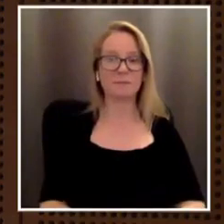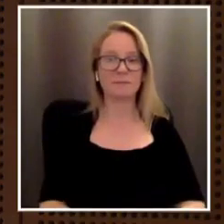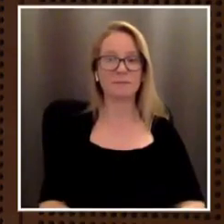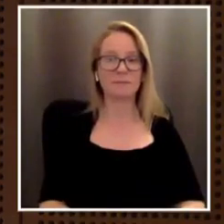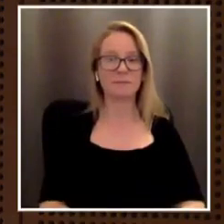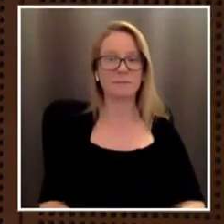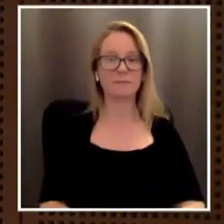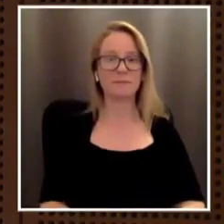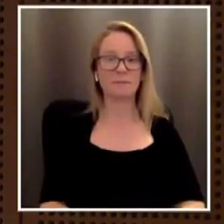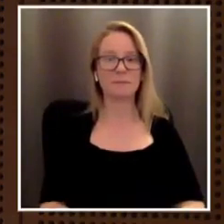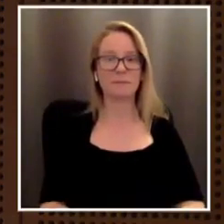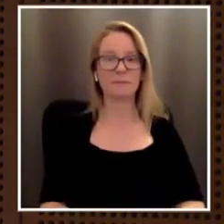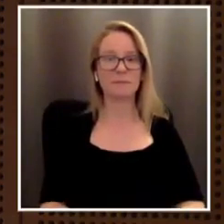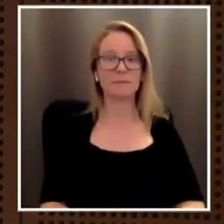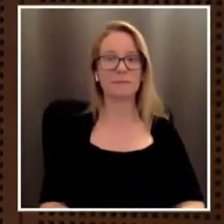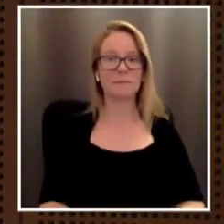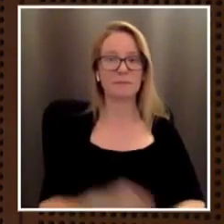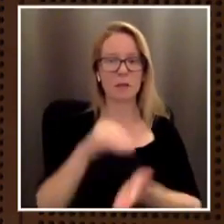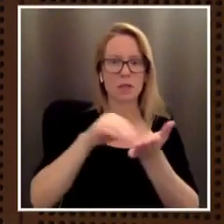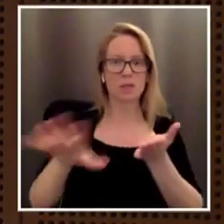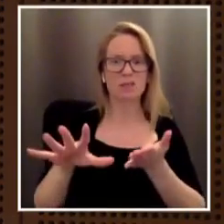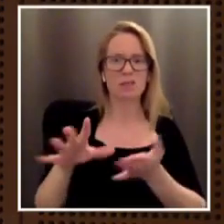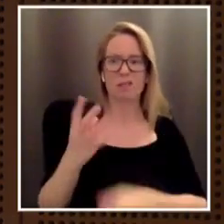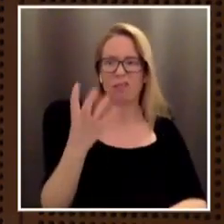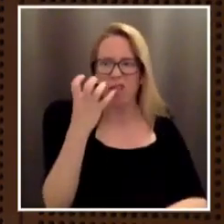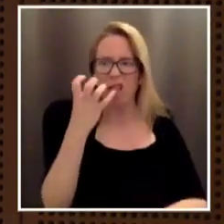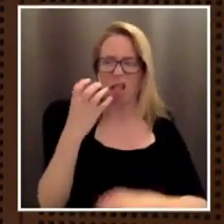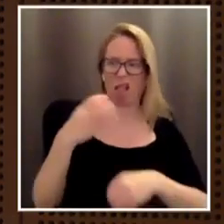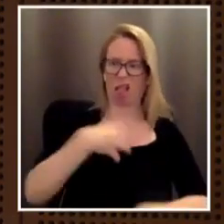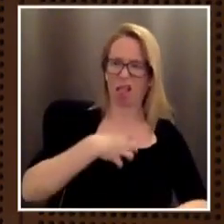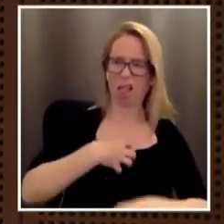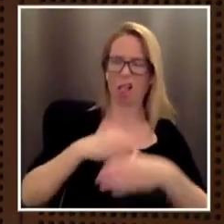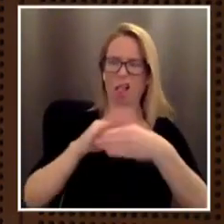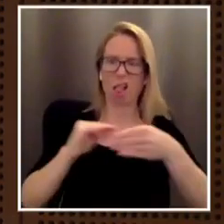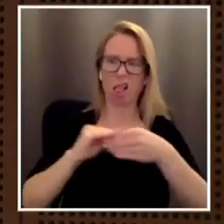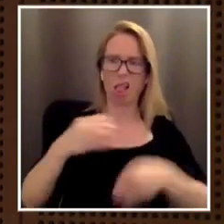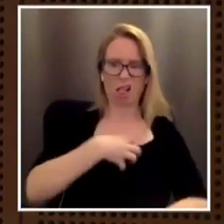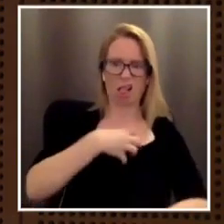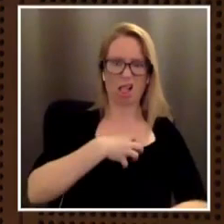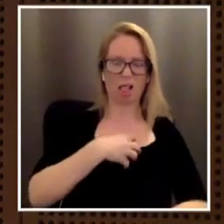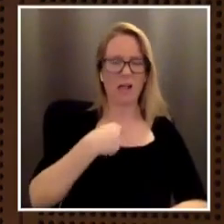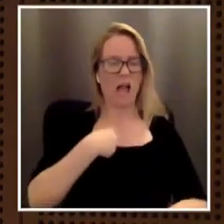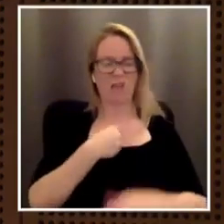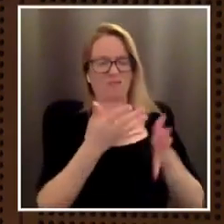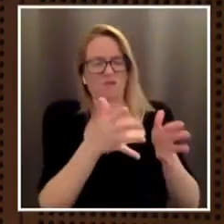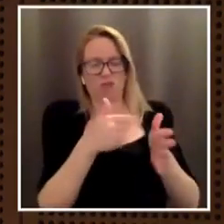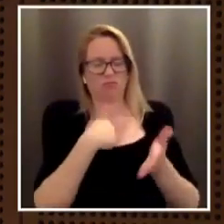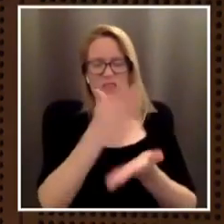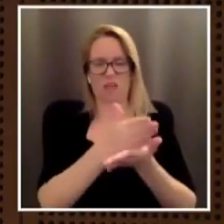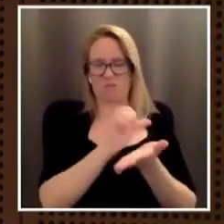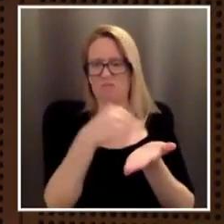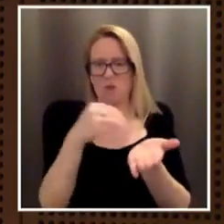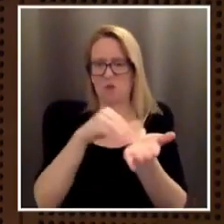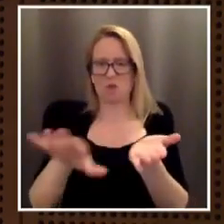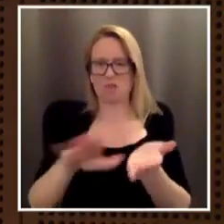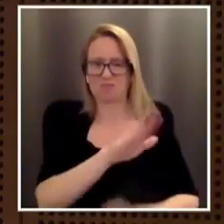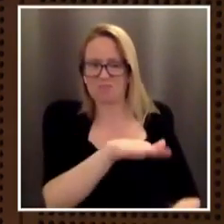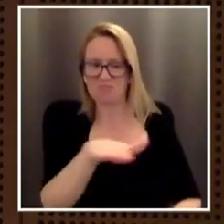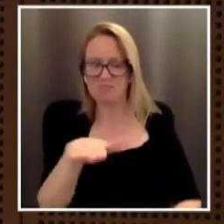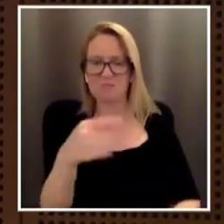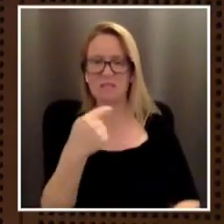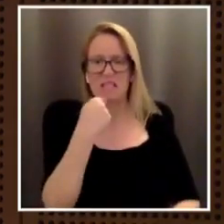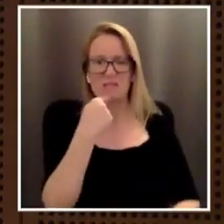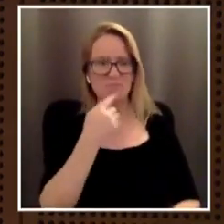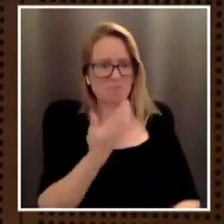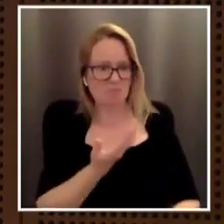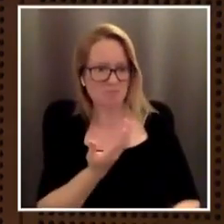And they were fussing at him and fussing at him. And I just stopped them and I said, did